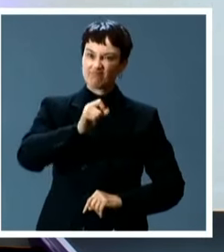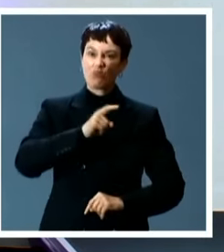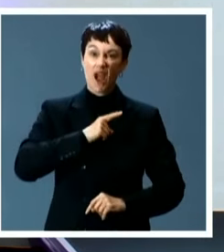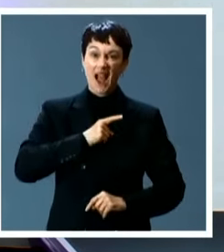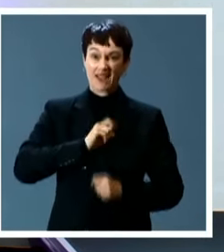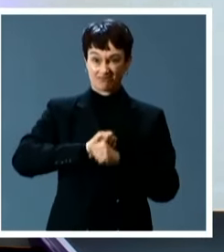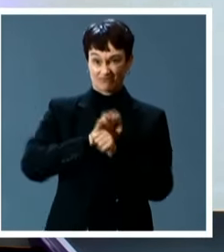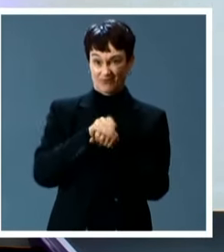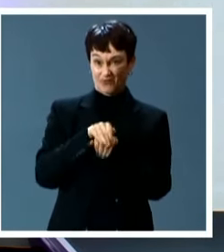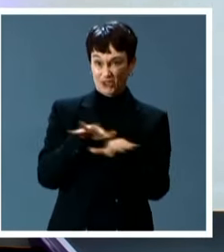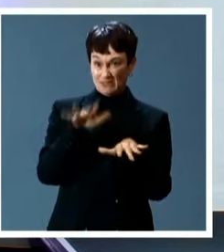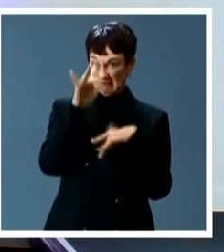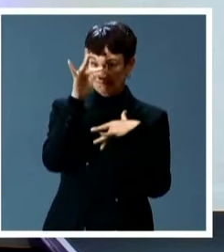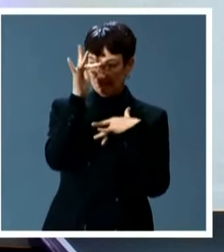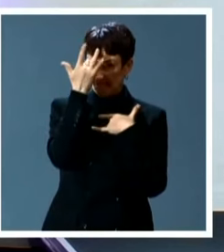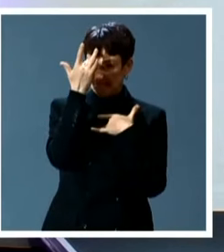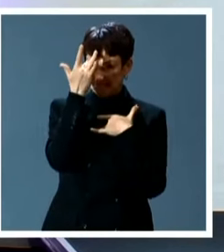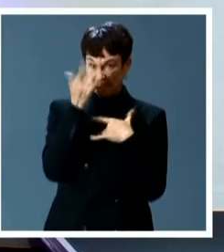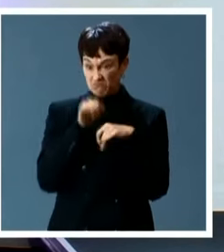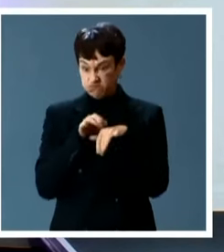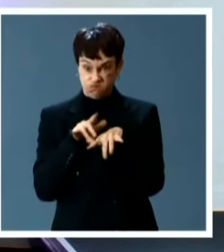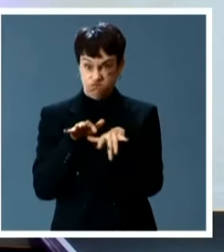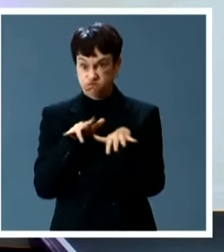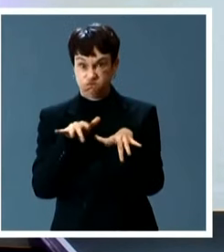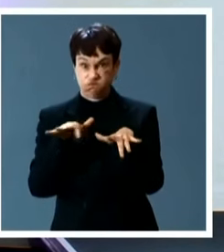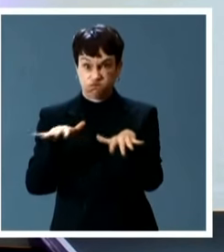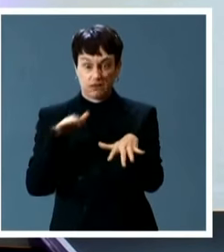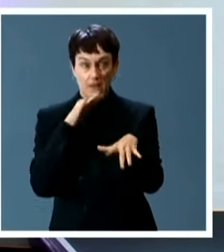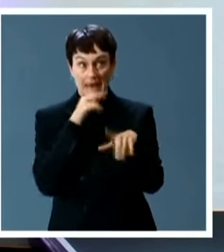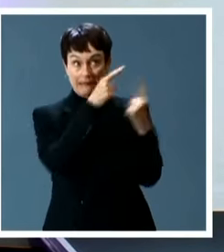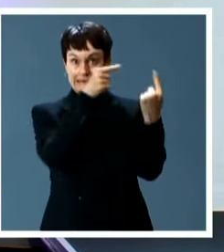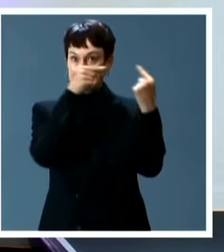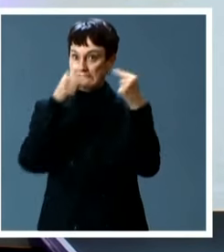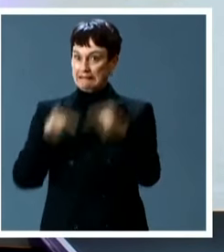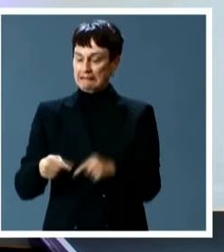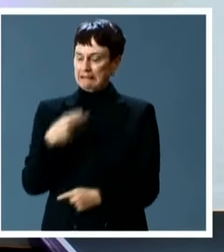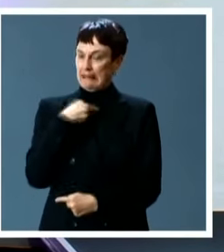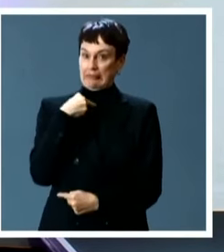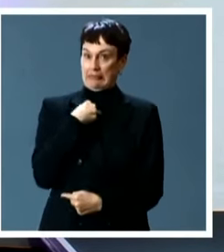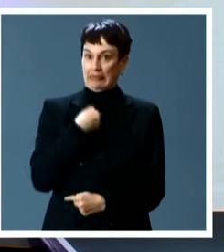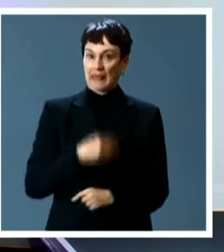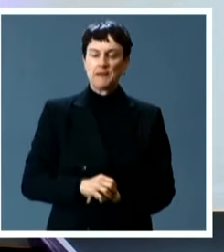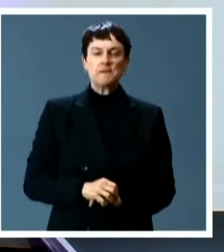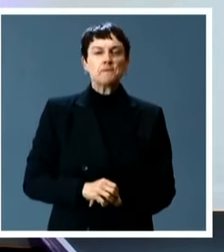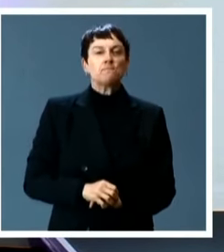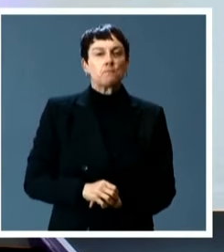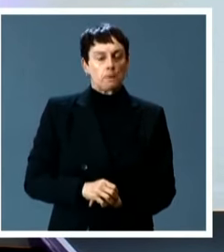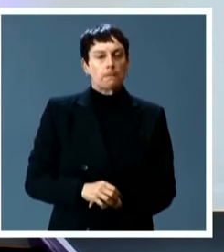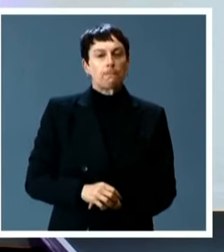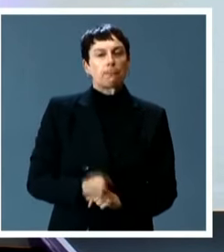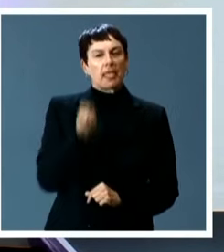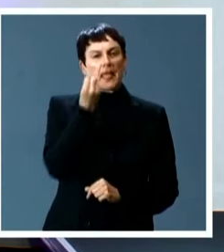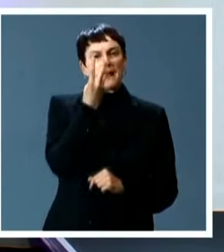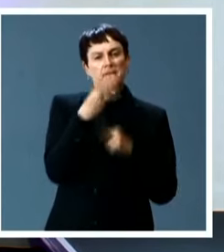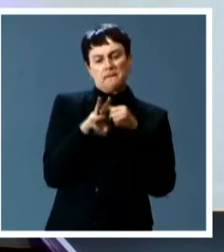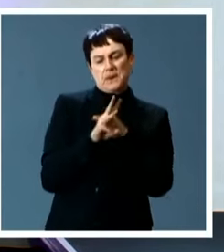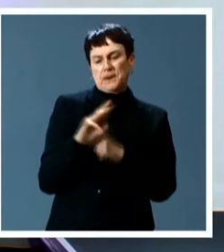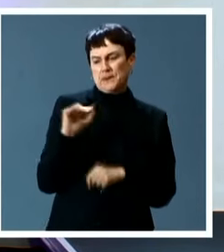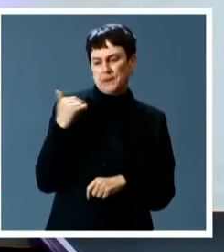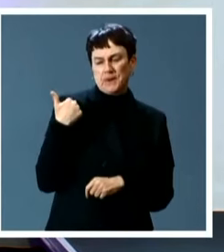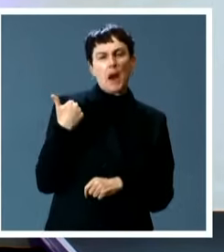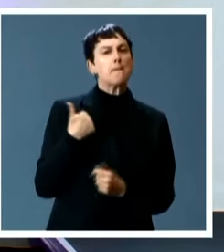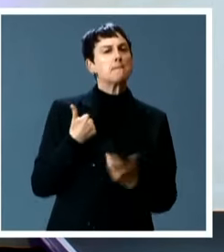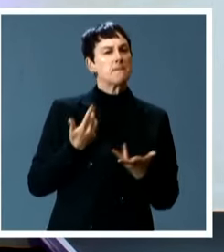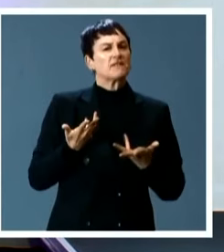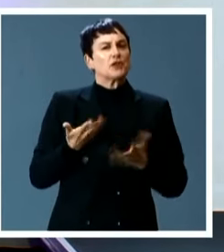it. I thought of him a couple weeks ago when I encountered a young woman with Women for Girls